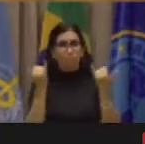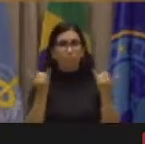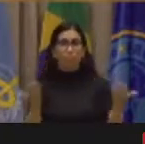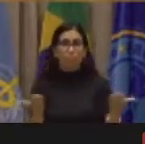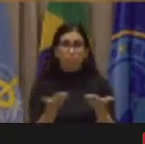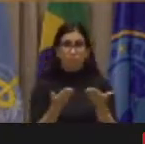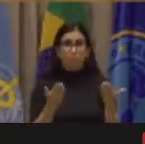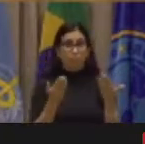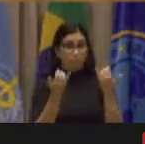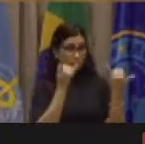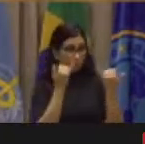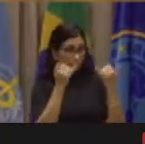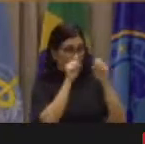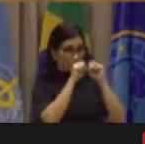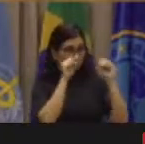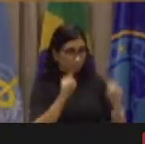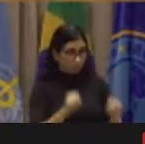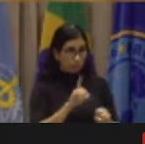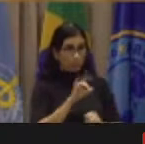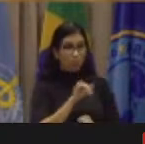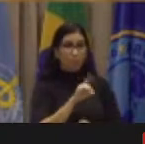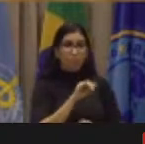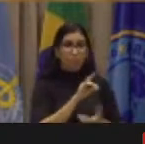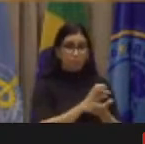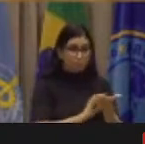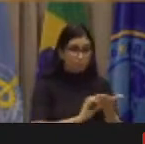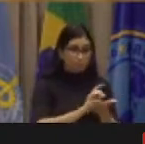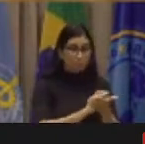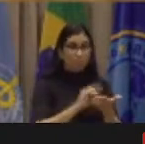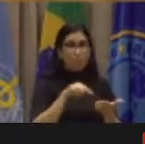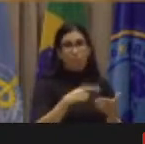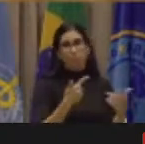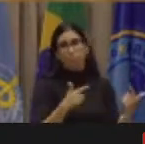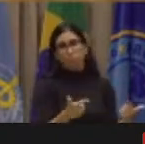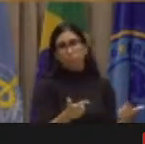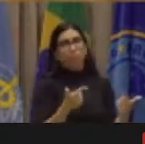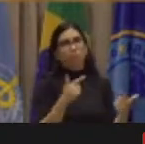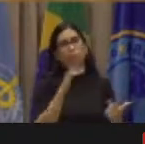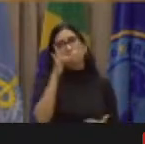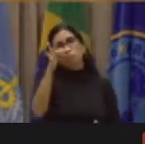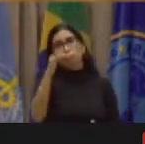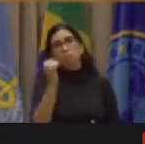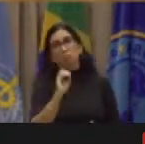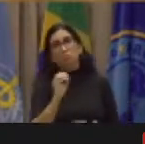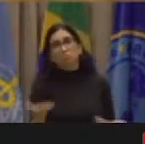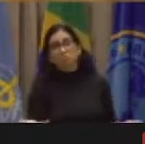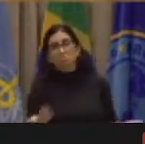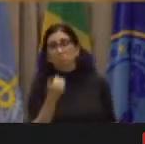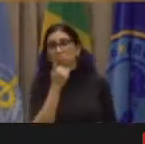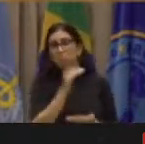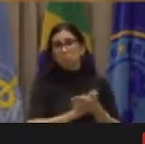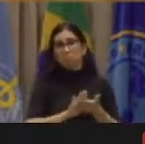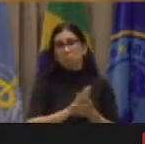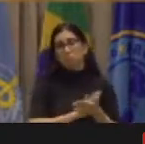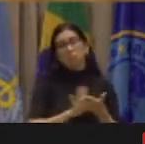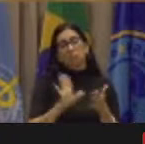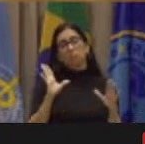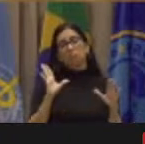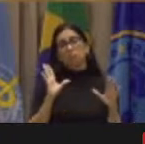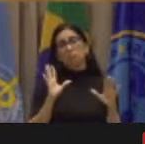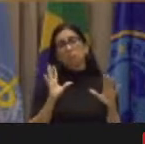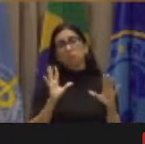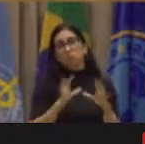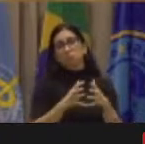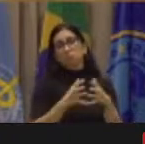of information, because right now we have data information, but it's useless. It's just a agglomerate